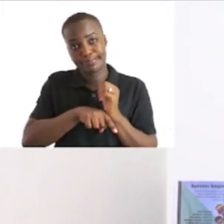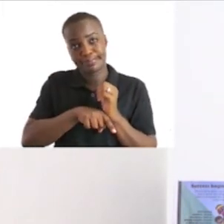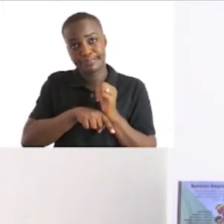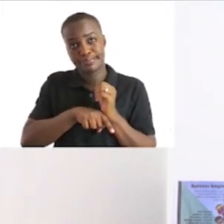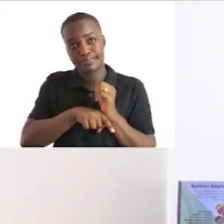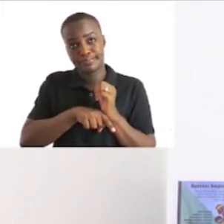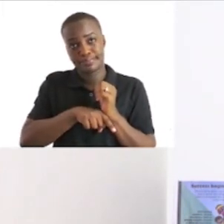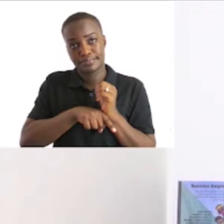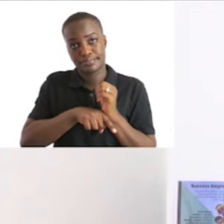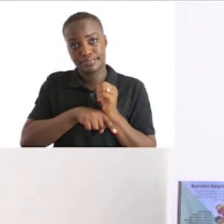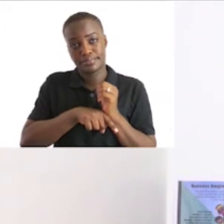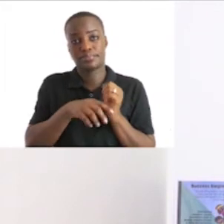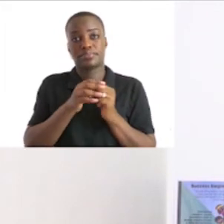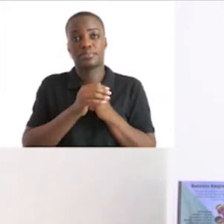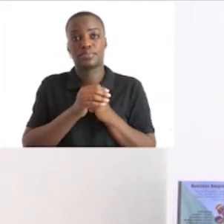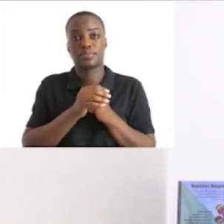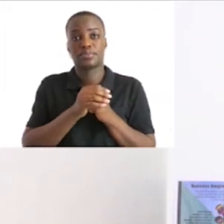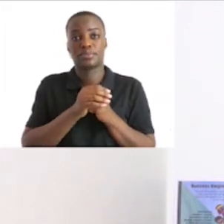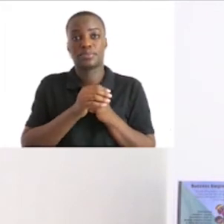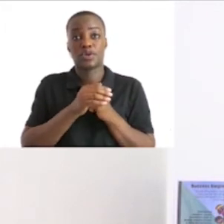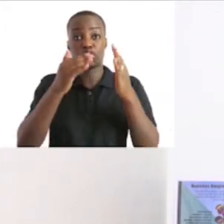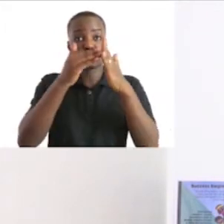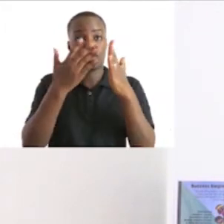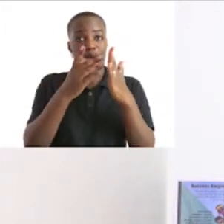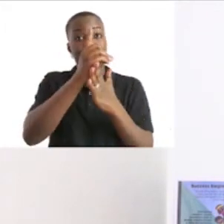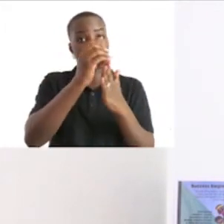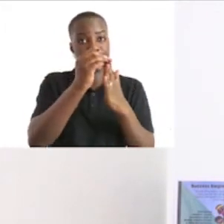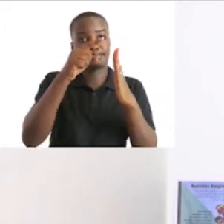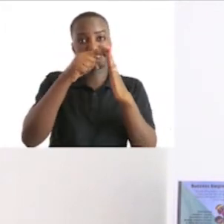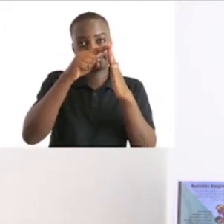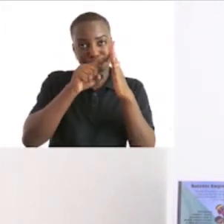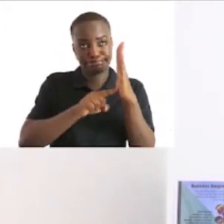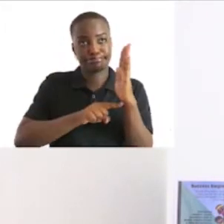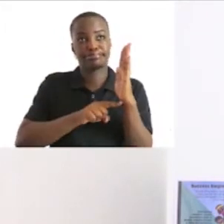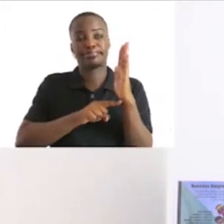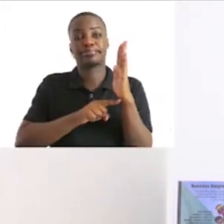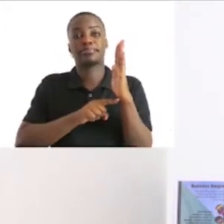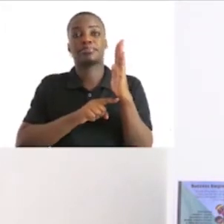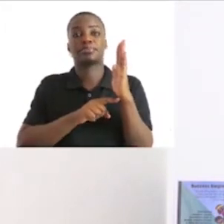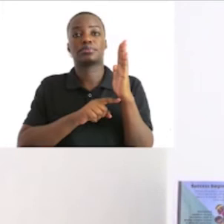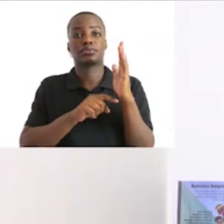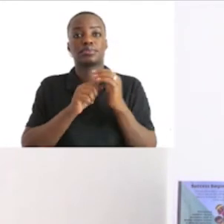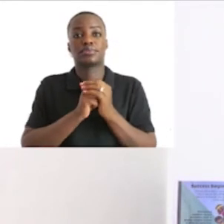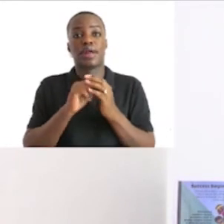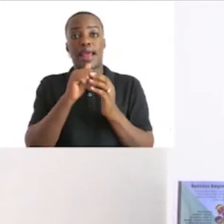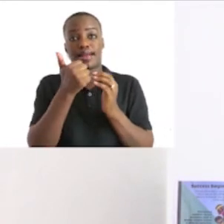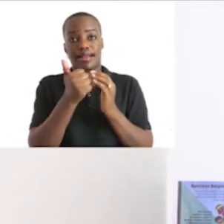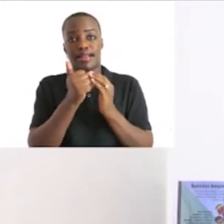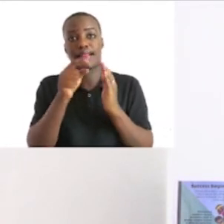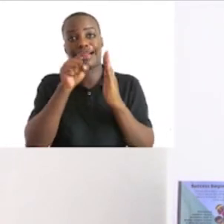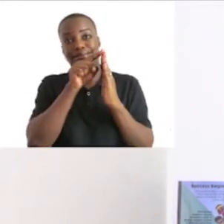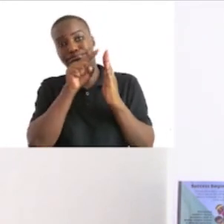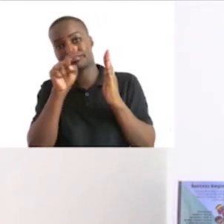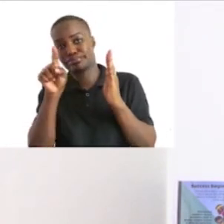and draw a line from where we stopped, and then draw another line to make